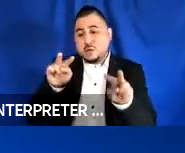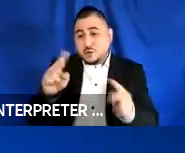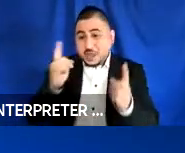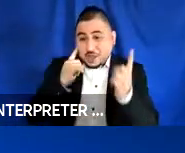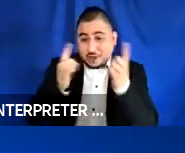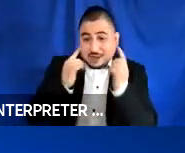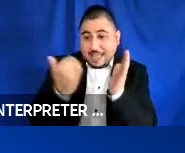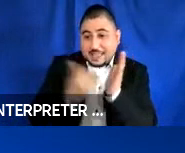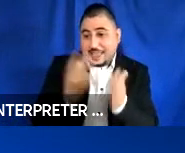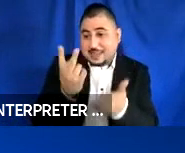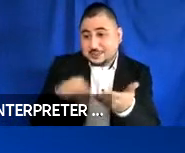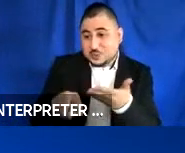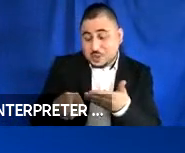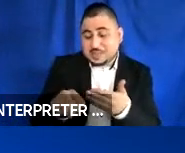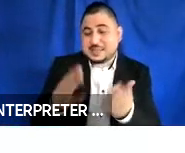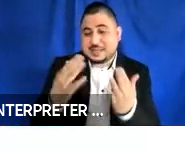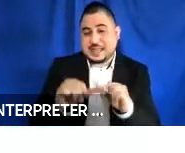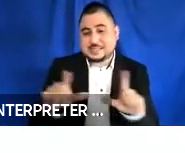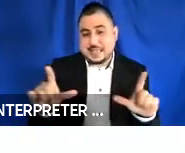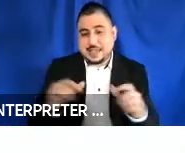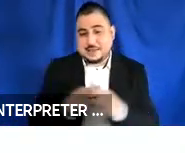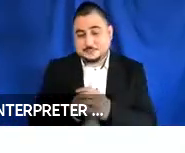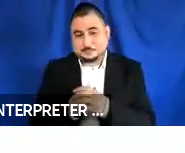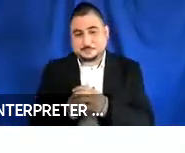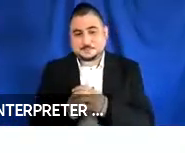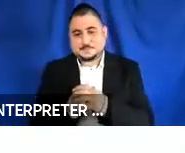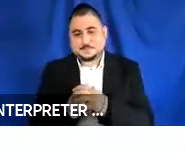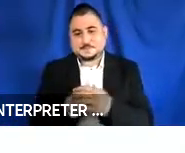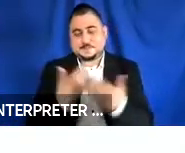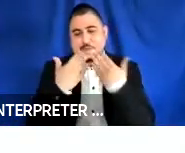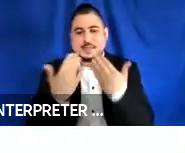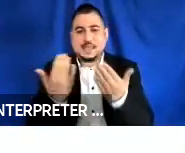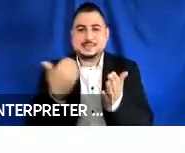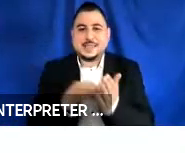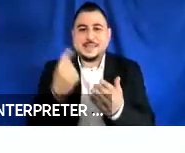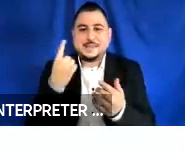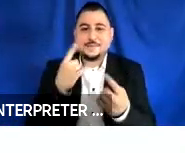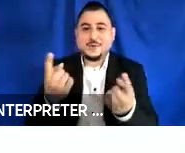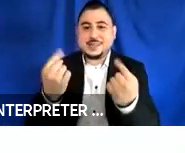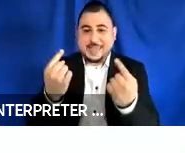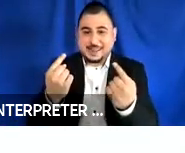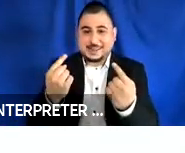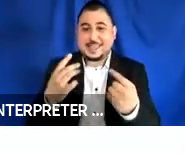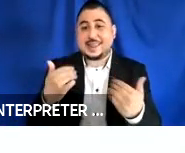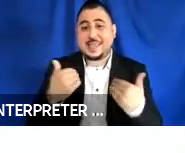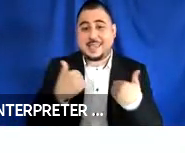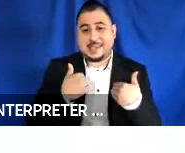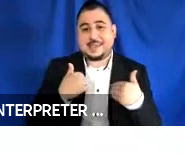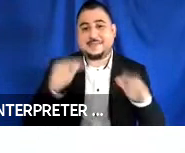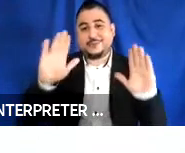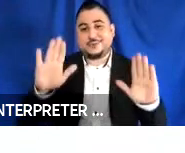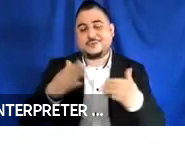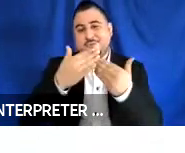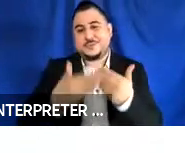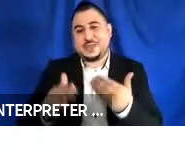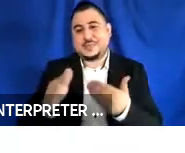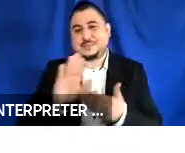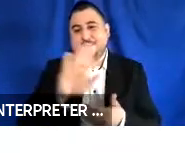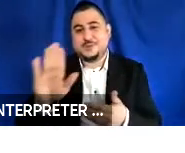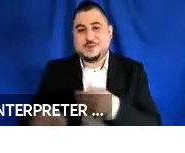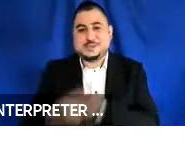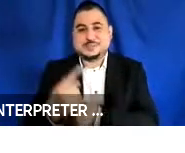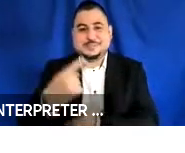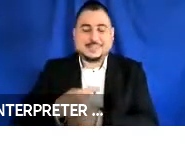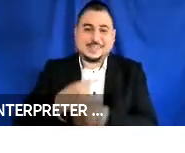2 weeks. Next slide. Thanks again for attending and have a great rest of your day. Thank